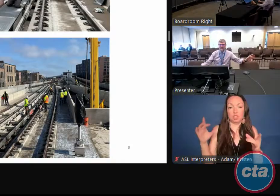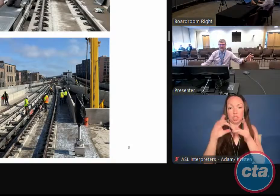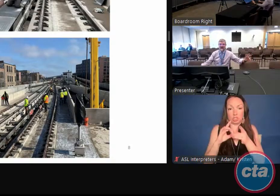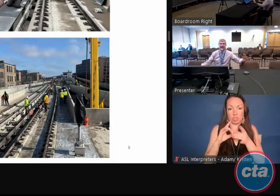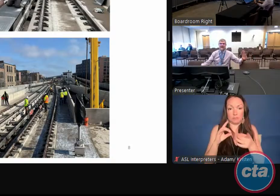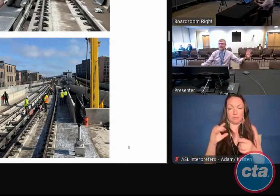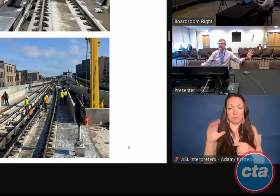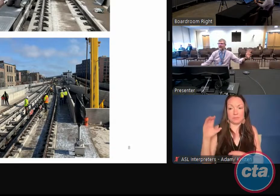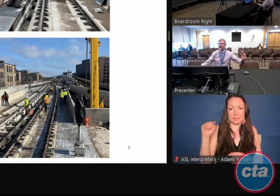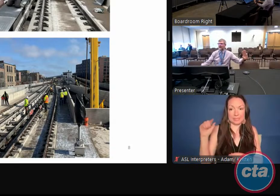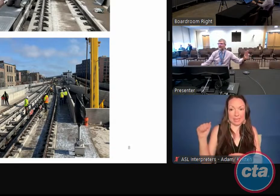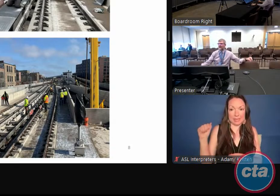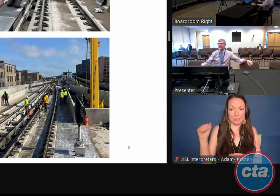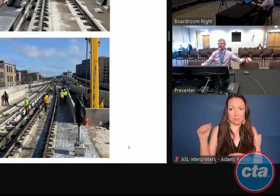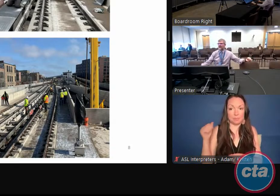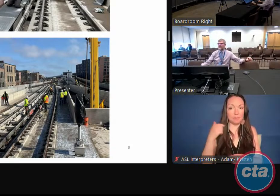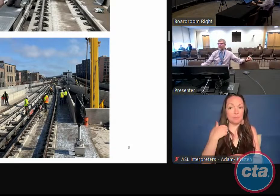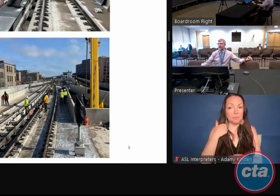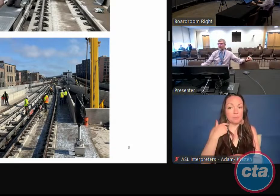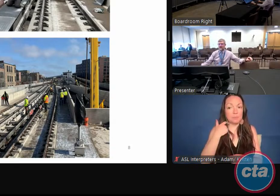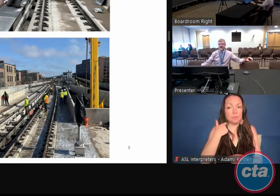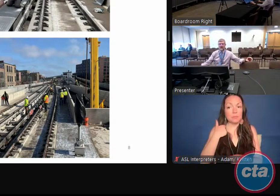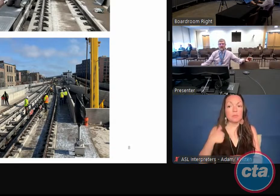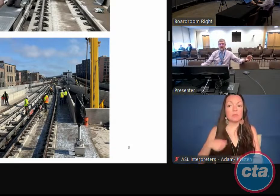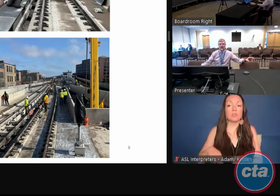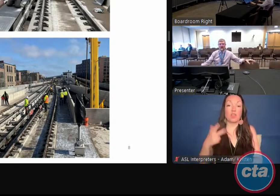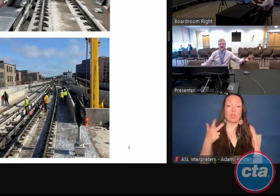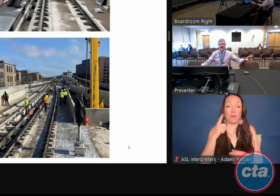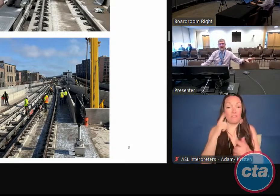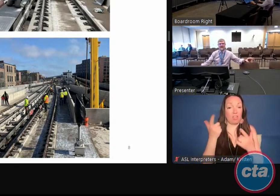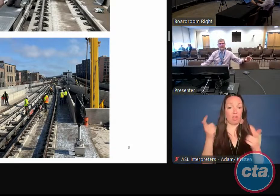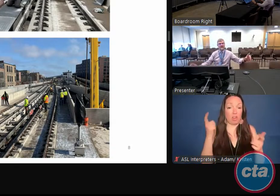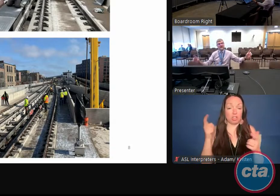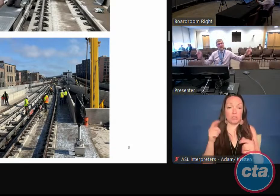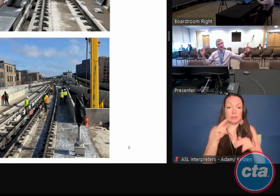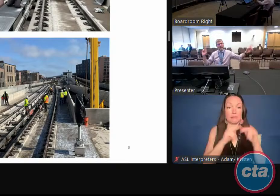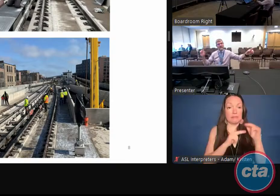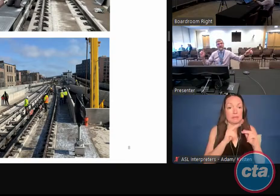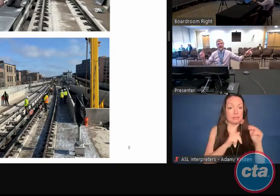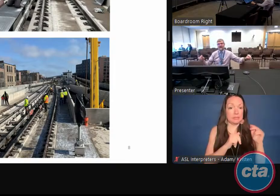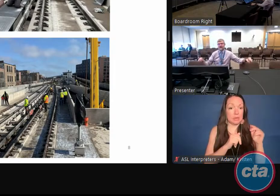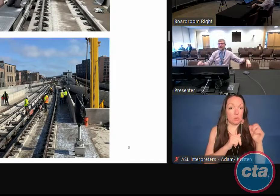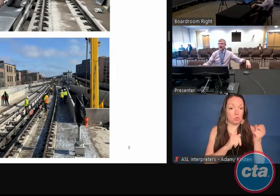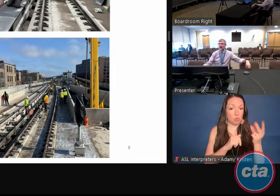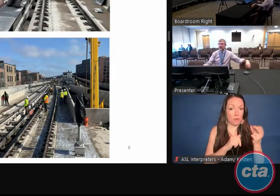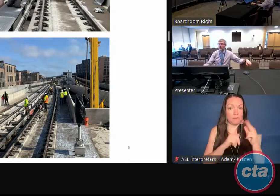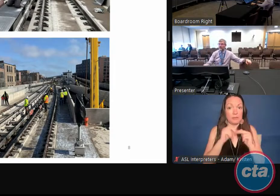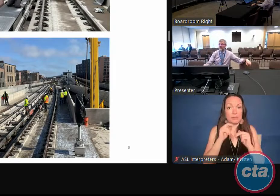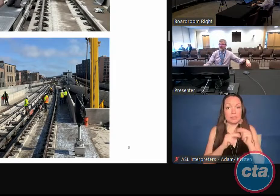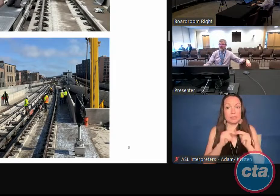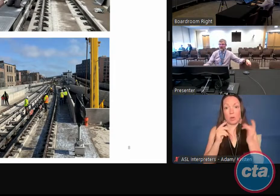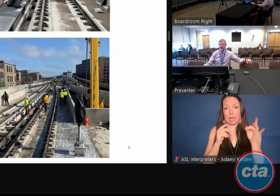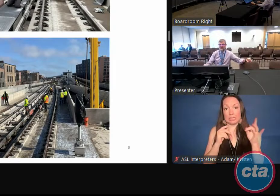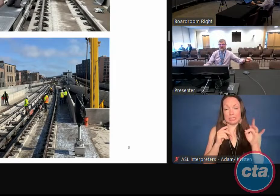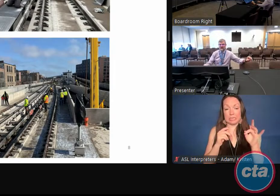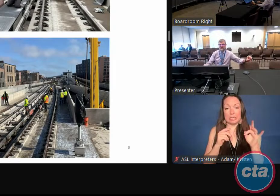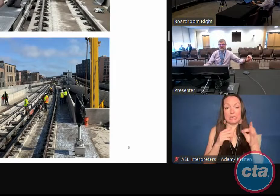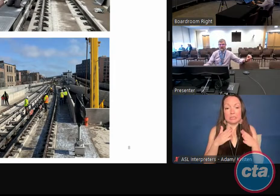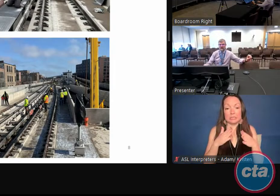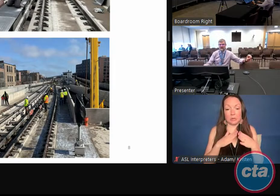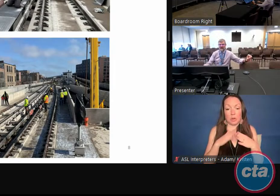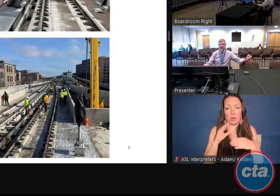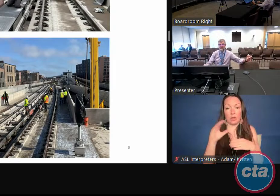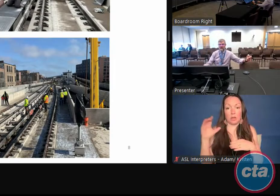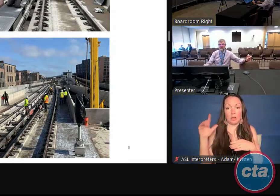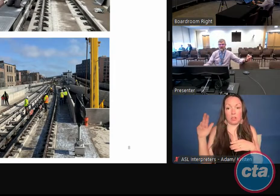has had 3 of the largest flat junctions in the world. So Tower 12 and Tower 18, which are the 2 corners of downtown Chicago and the Loop, and then Clark Junction. So